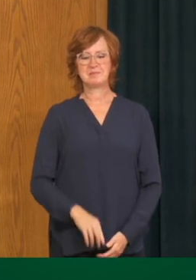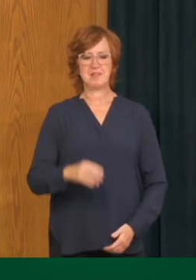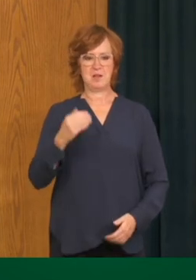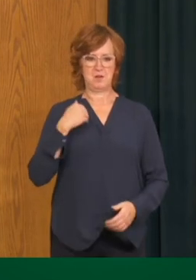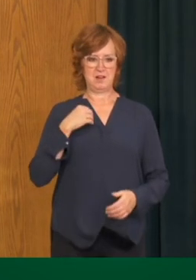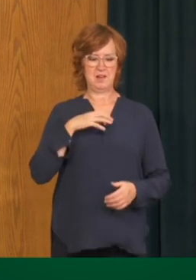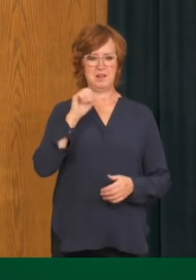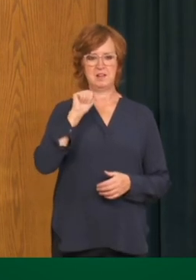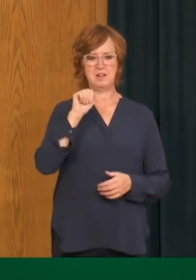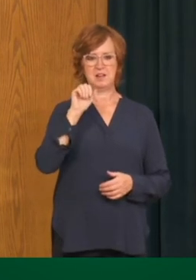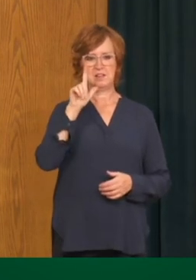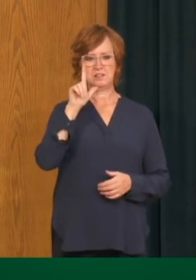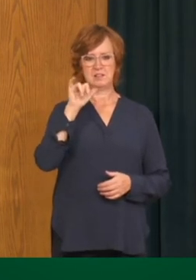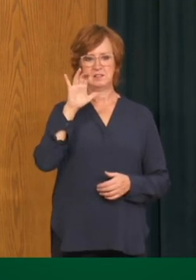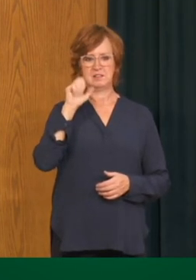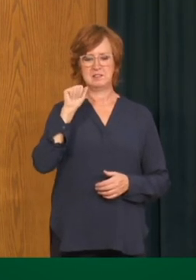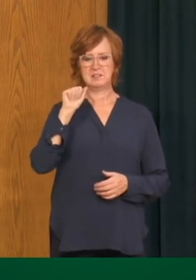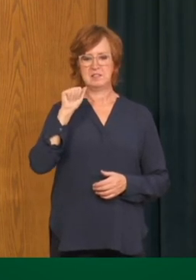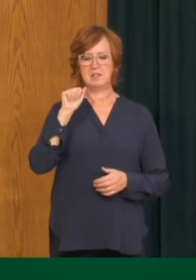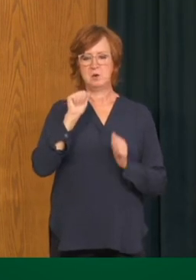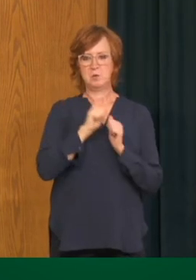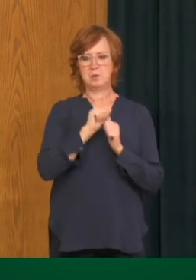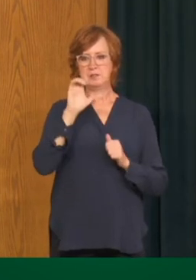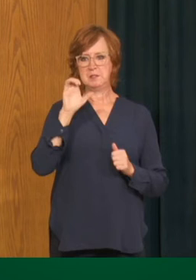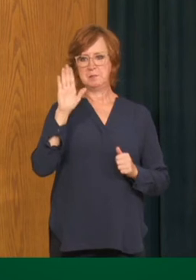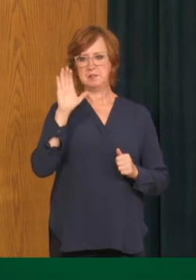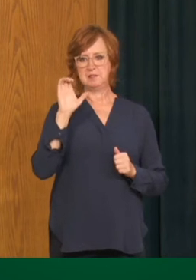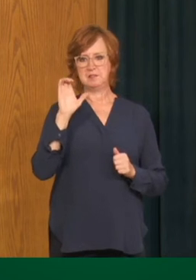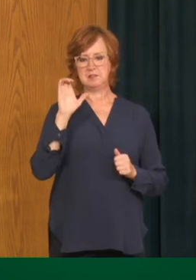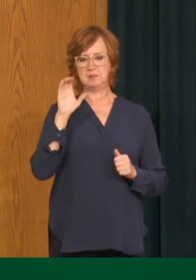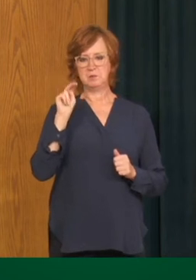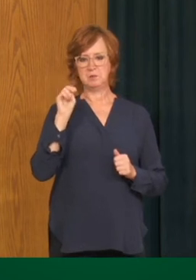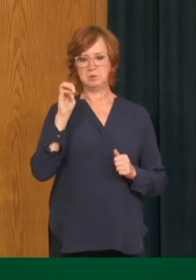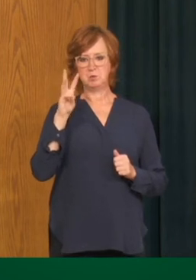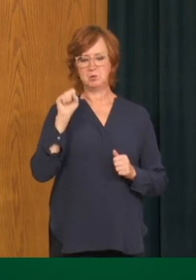We have Alicia Bridges with CBC.